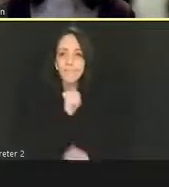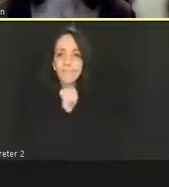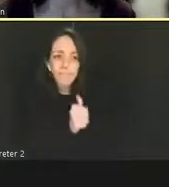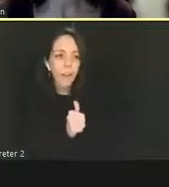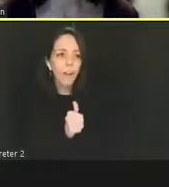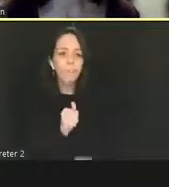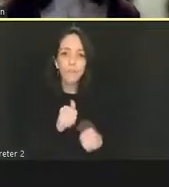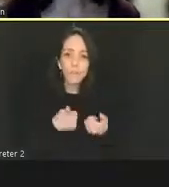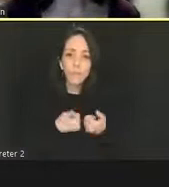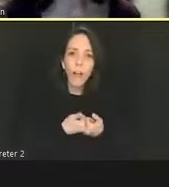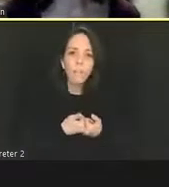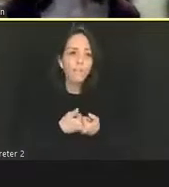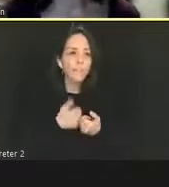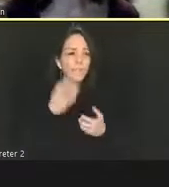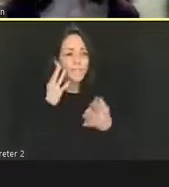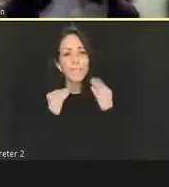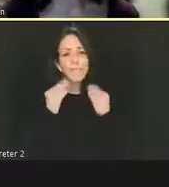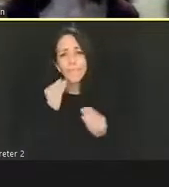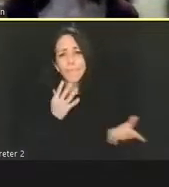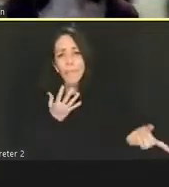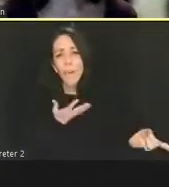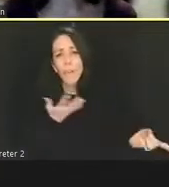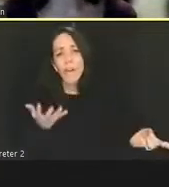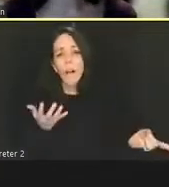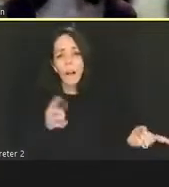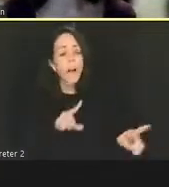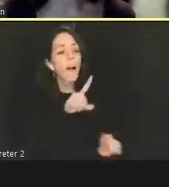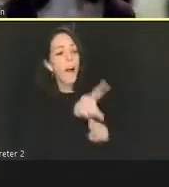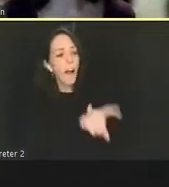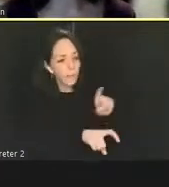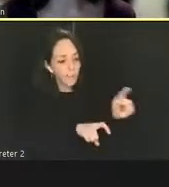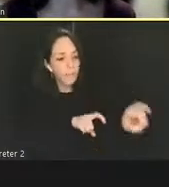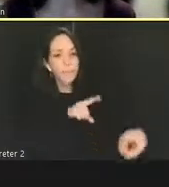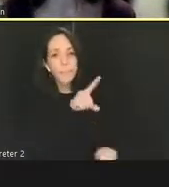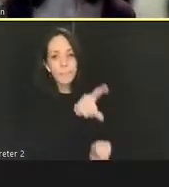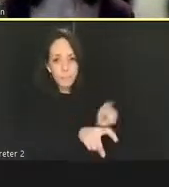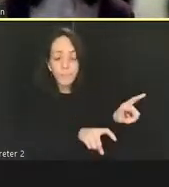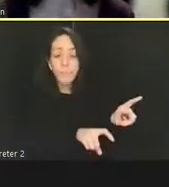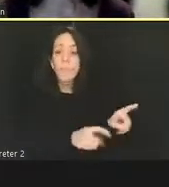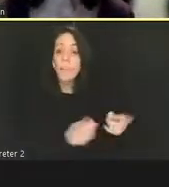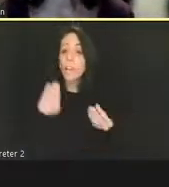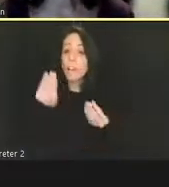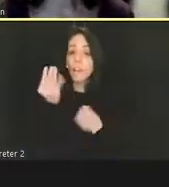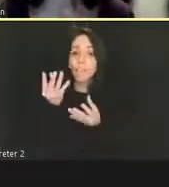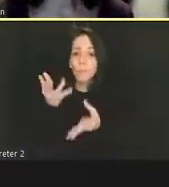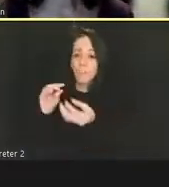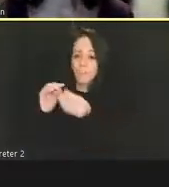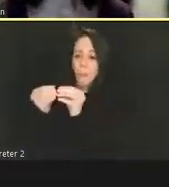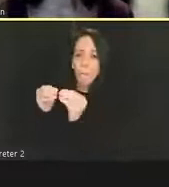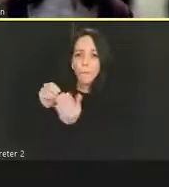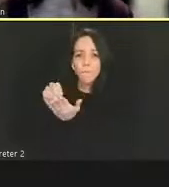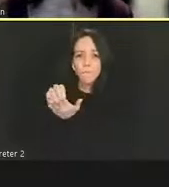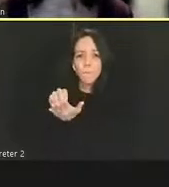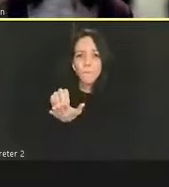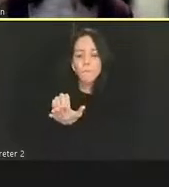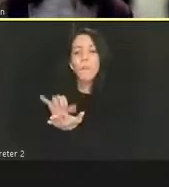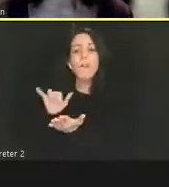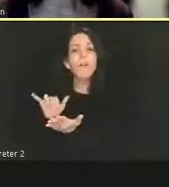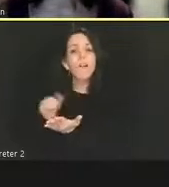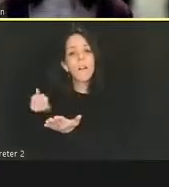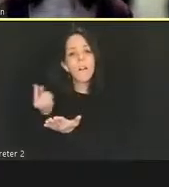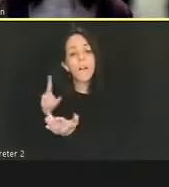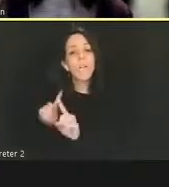County. So data tells one story, the numbers tell one story, but community experience and